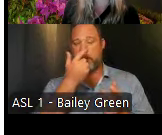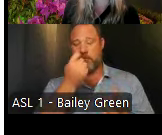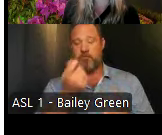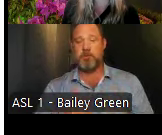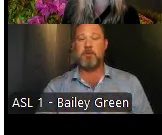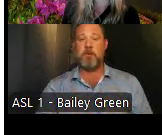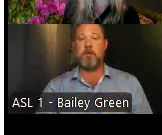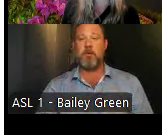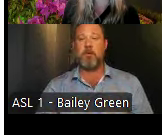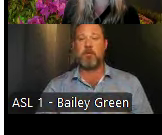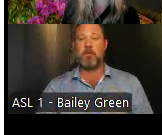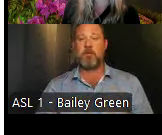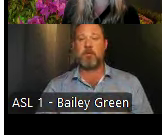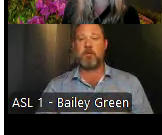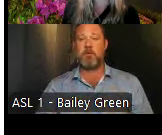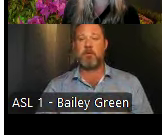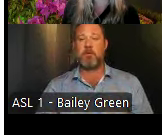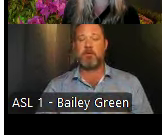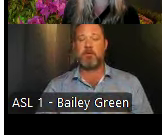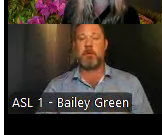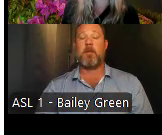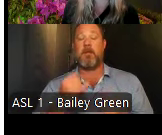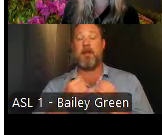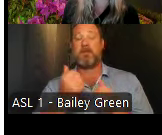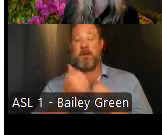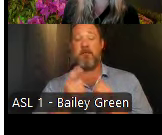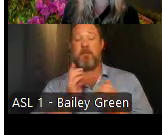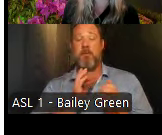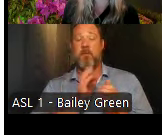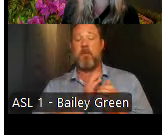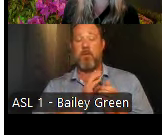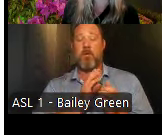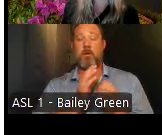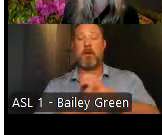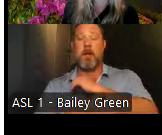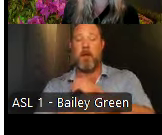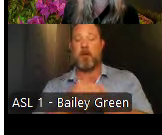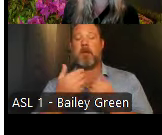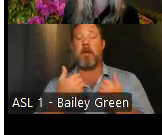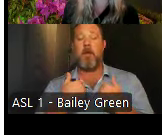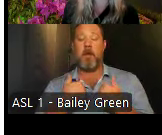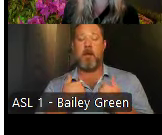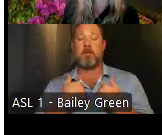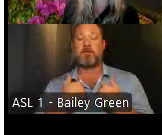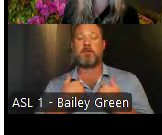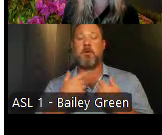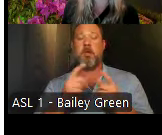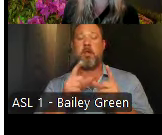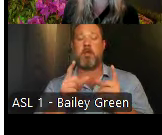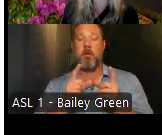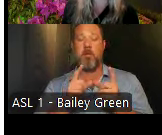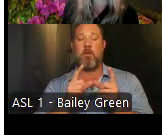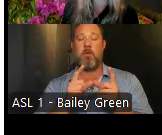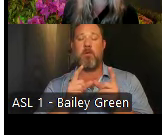you. And then lastly, every board in California, every county in California has a local